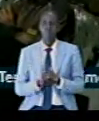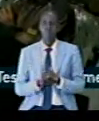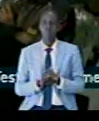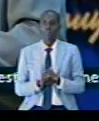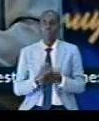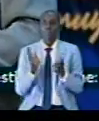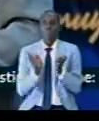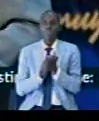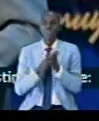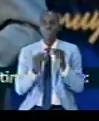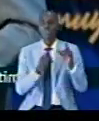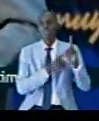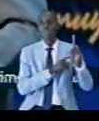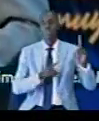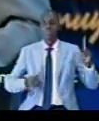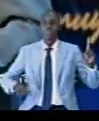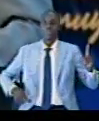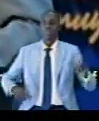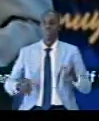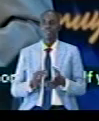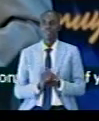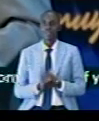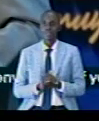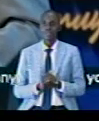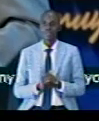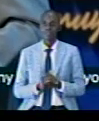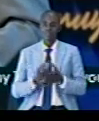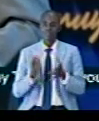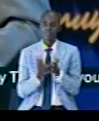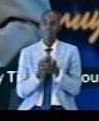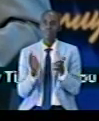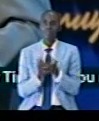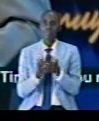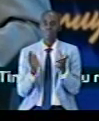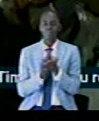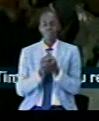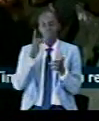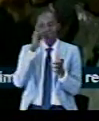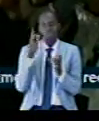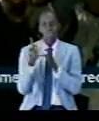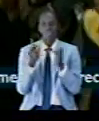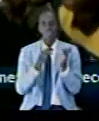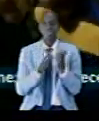Praise the Lord. Let's put our hands together for Jesus.